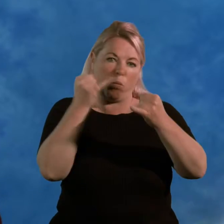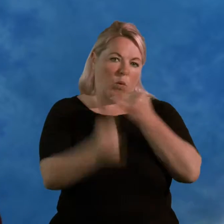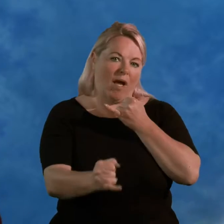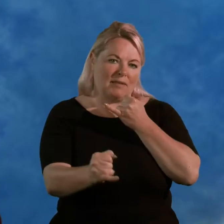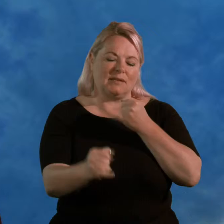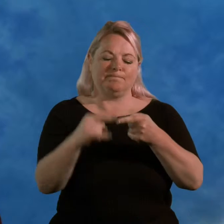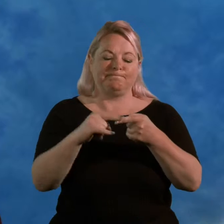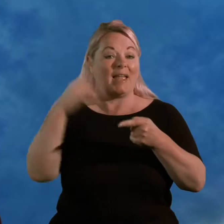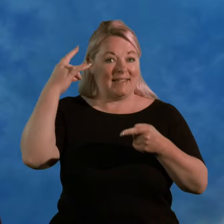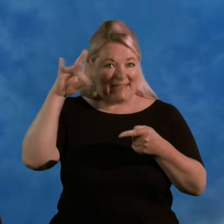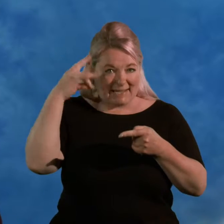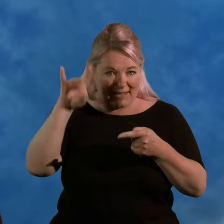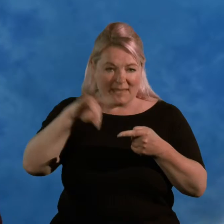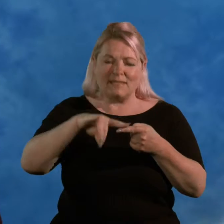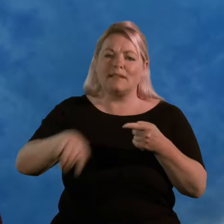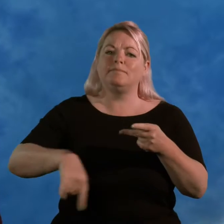I had tinnitus.